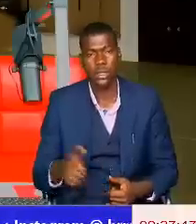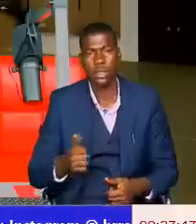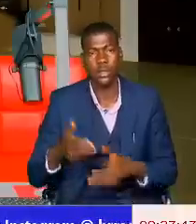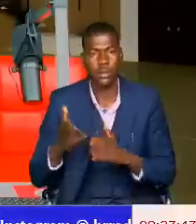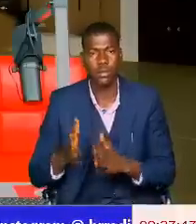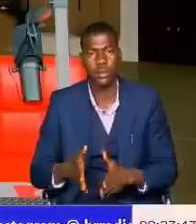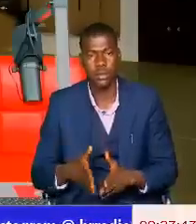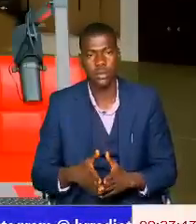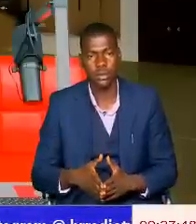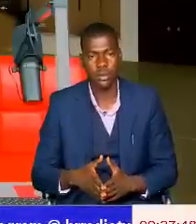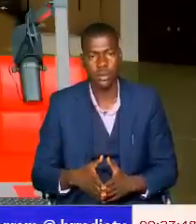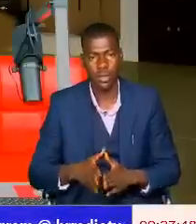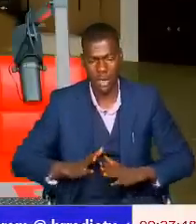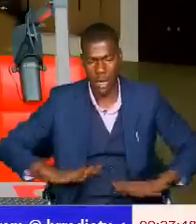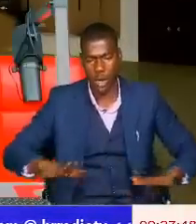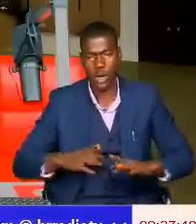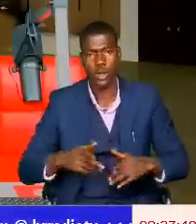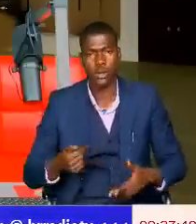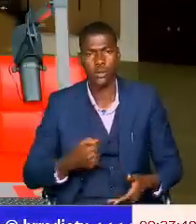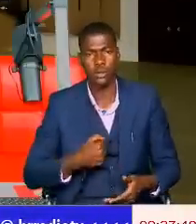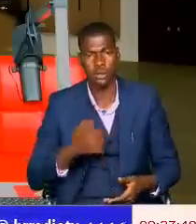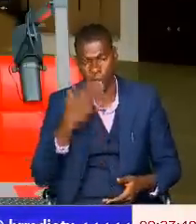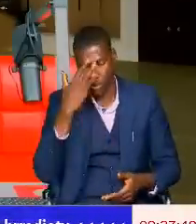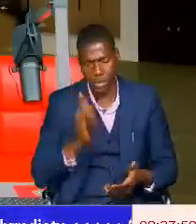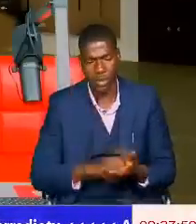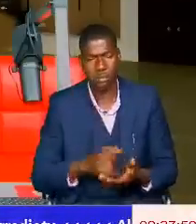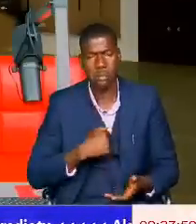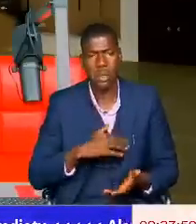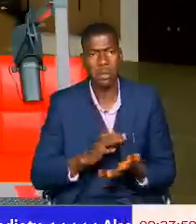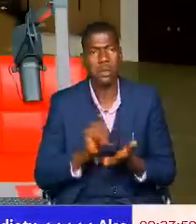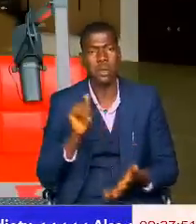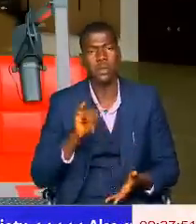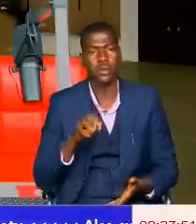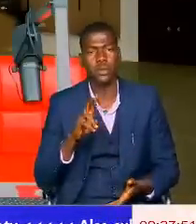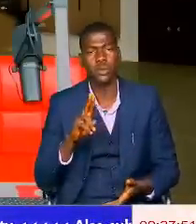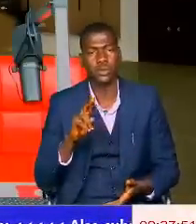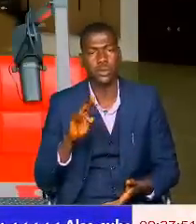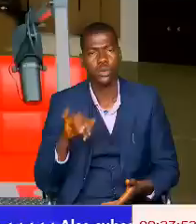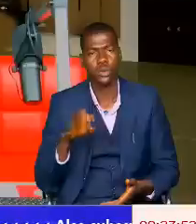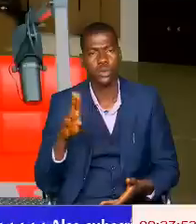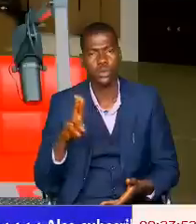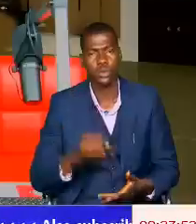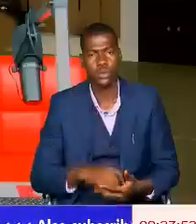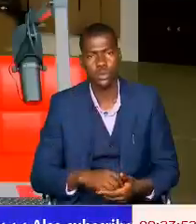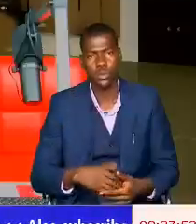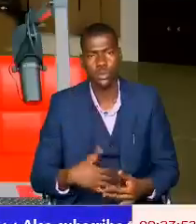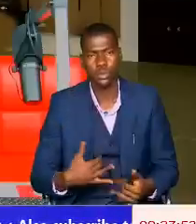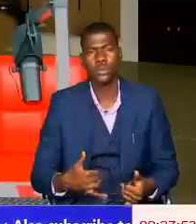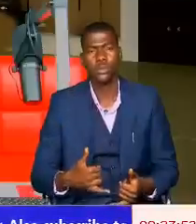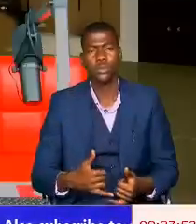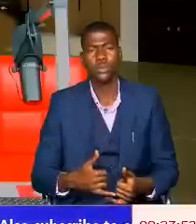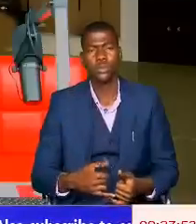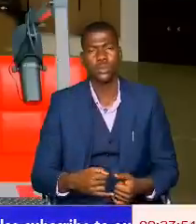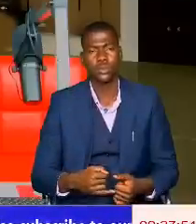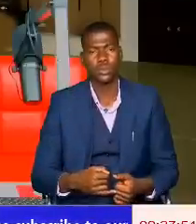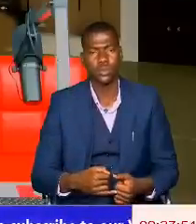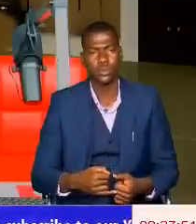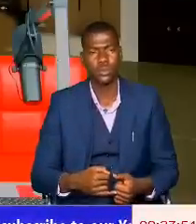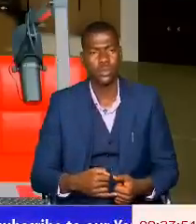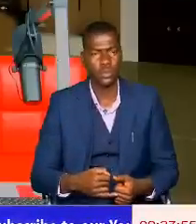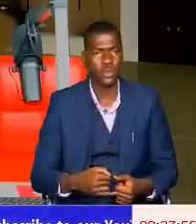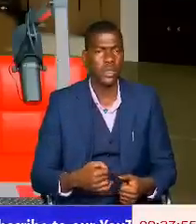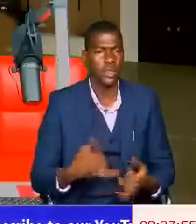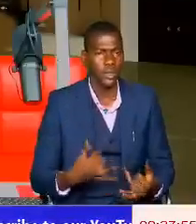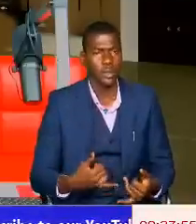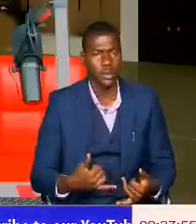say juju, no, I know they believe in juju. To me, juju na lie. If juju they work, anybody will